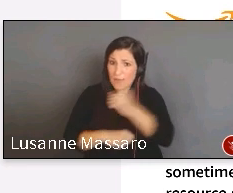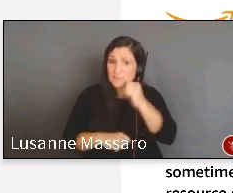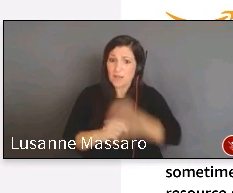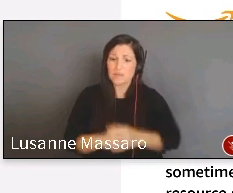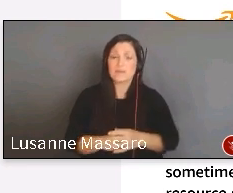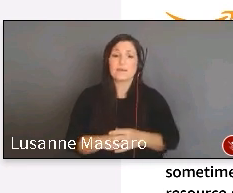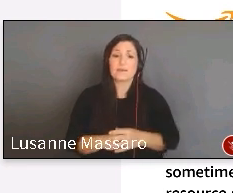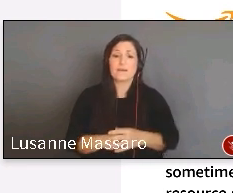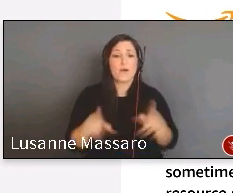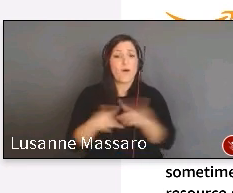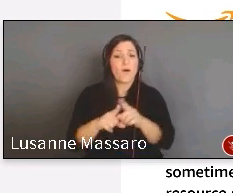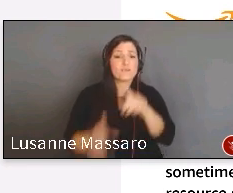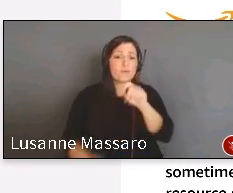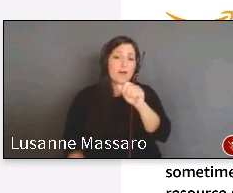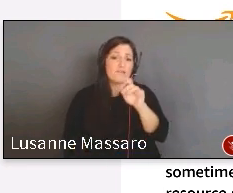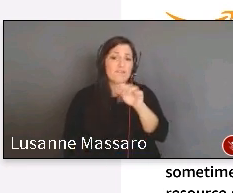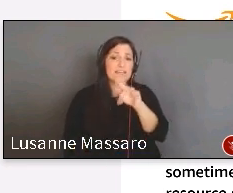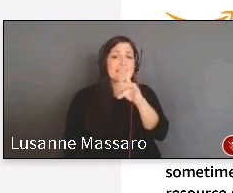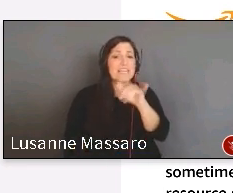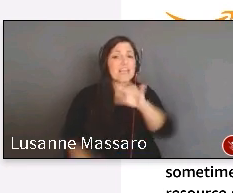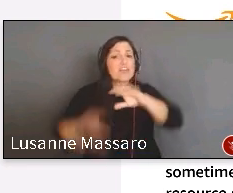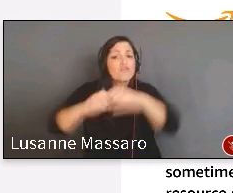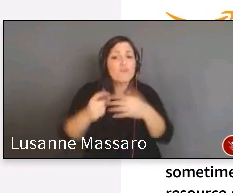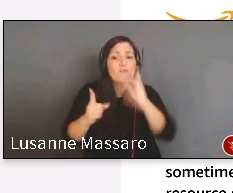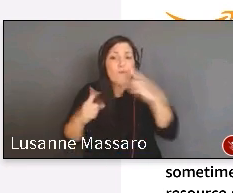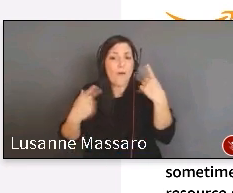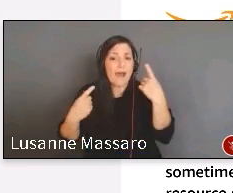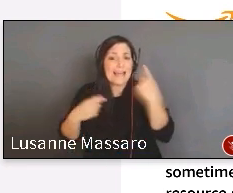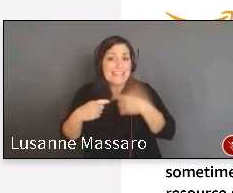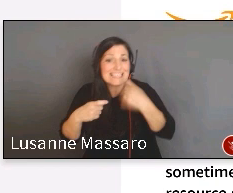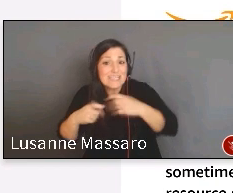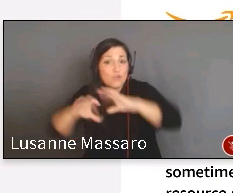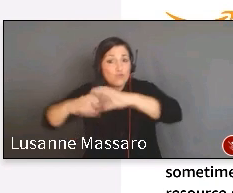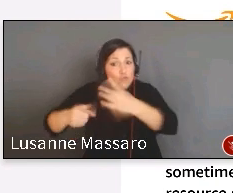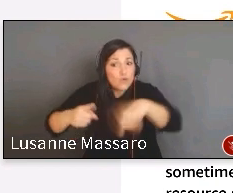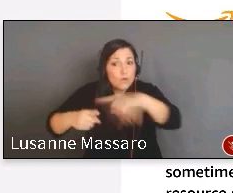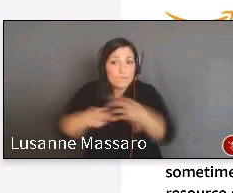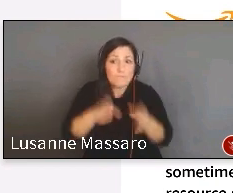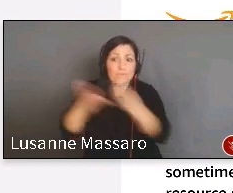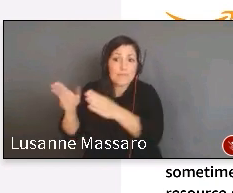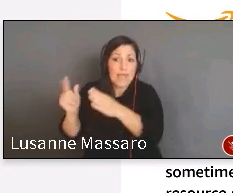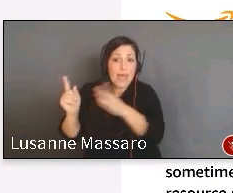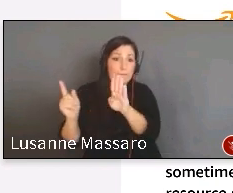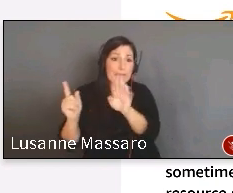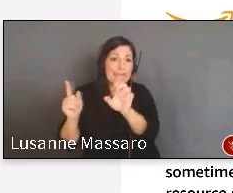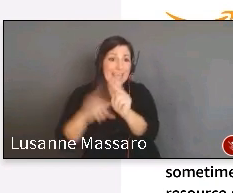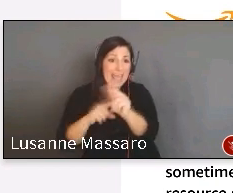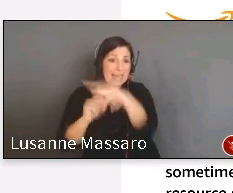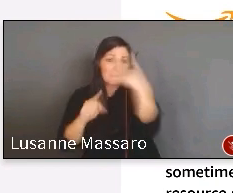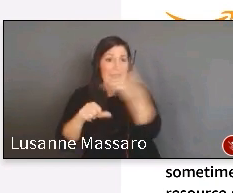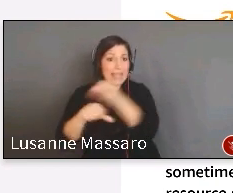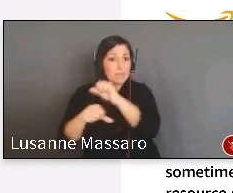have an affinity group for our Latino members, and Ben is for our Black employee network.